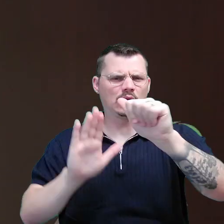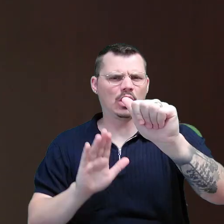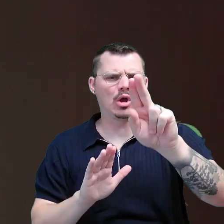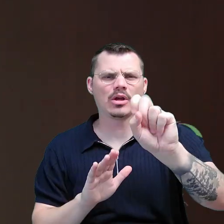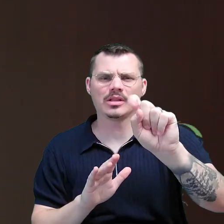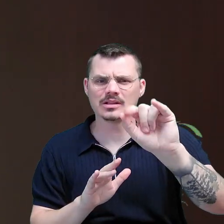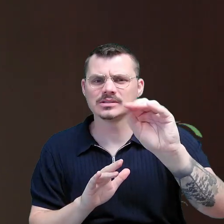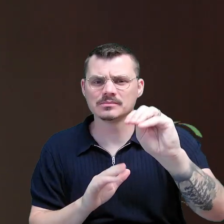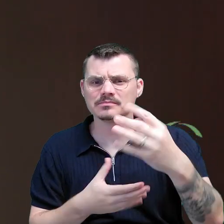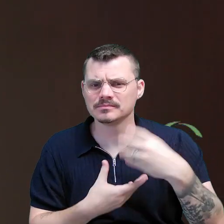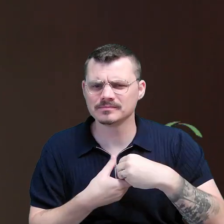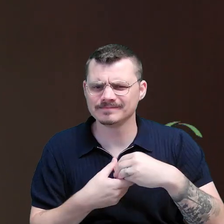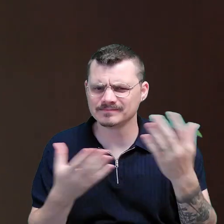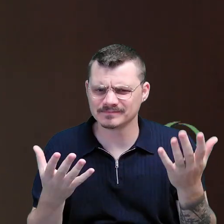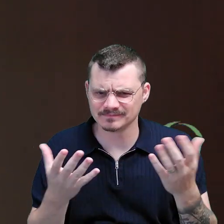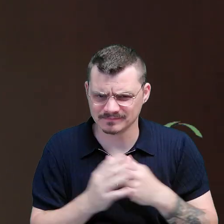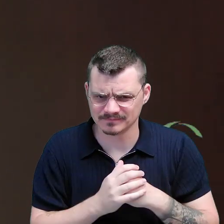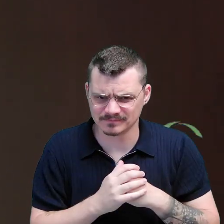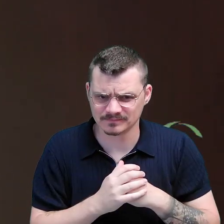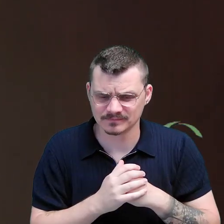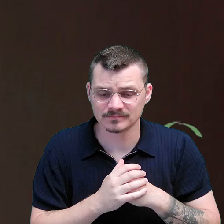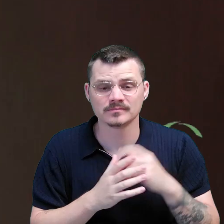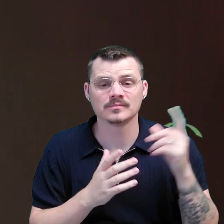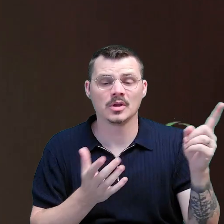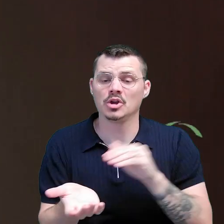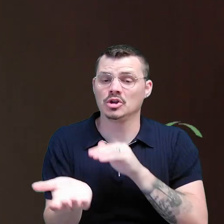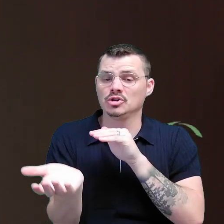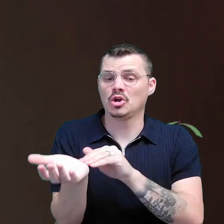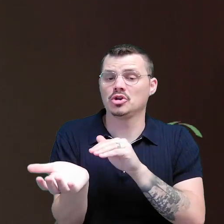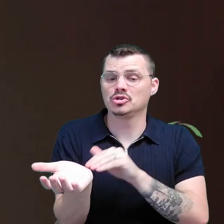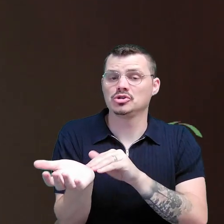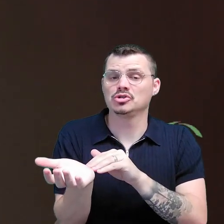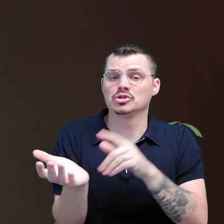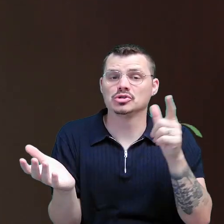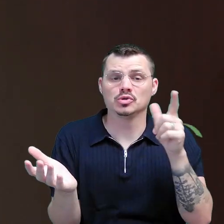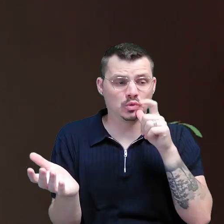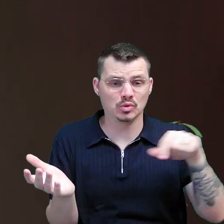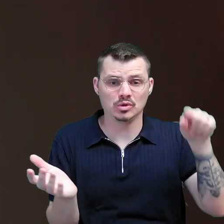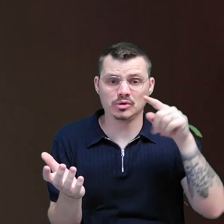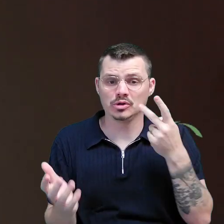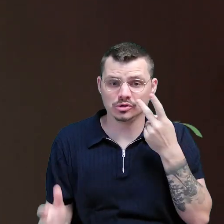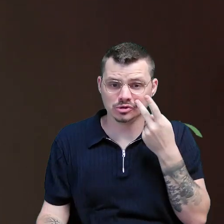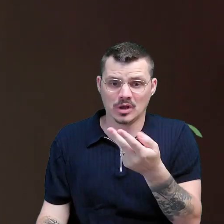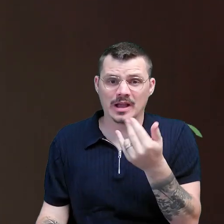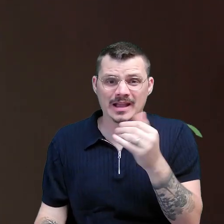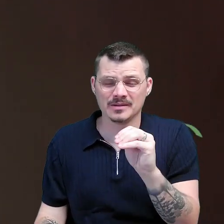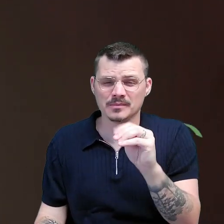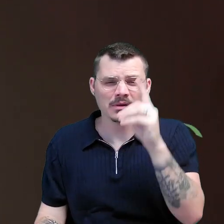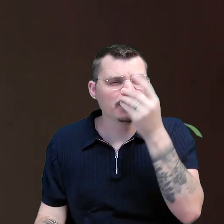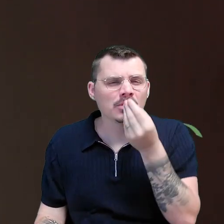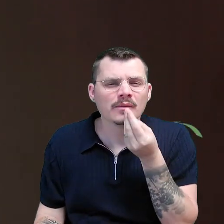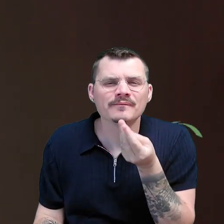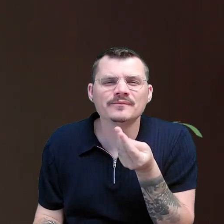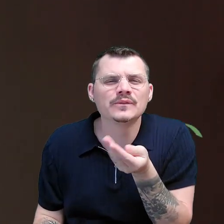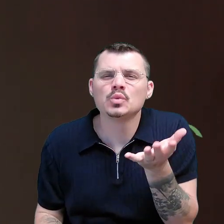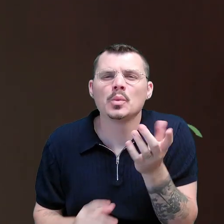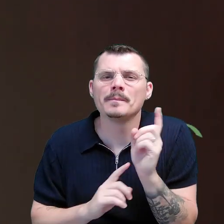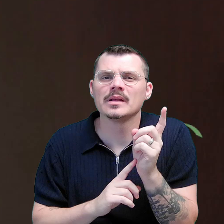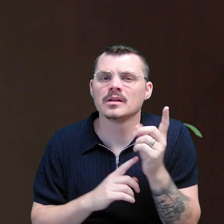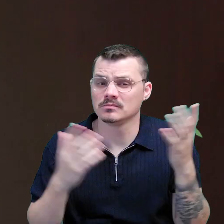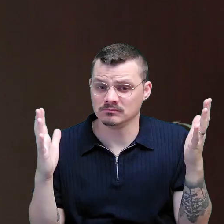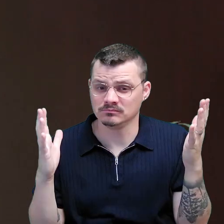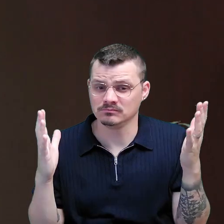child? Well, the clinicians had seen him just for those few